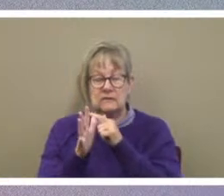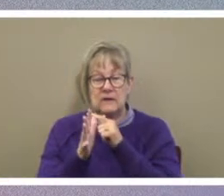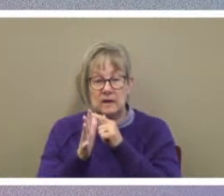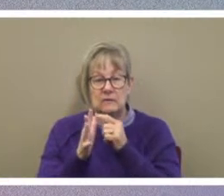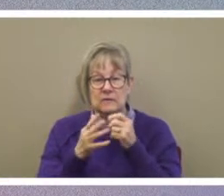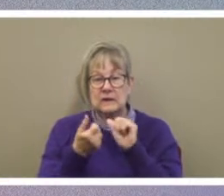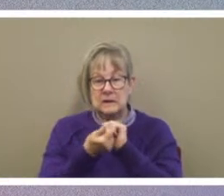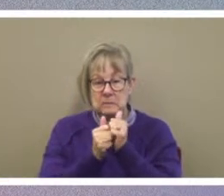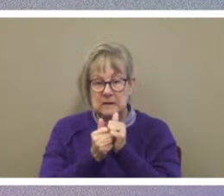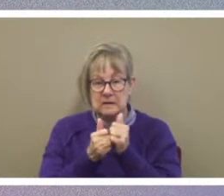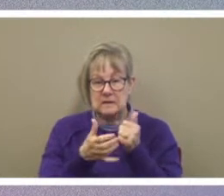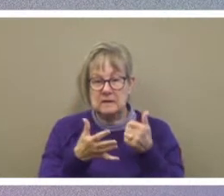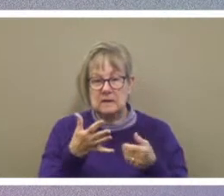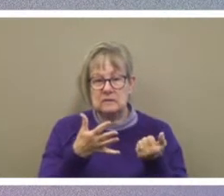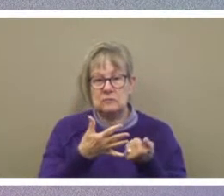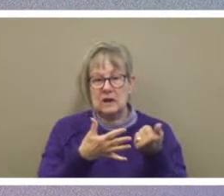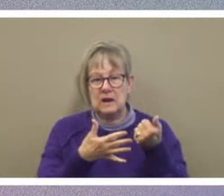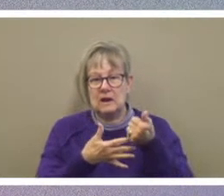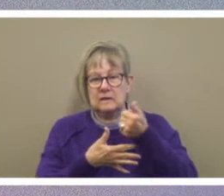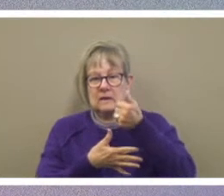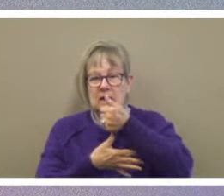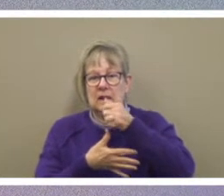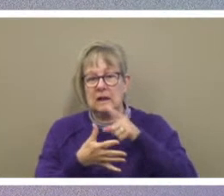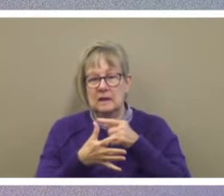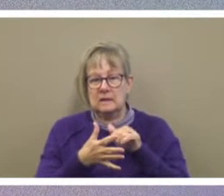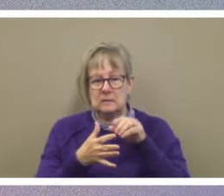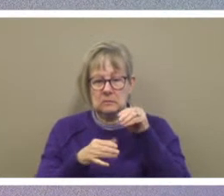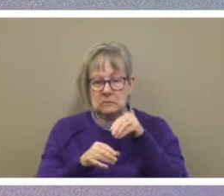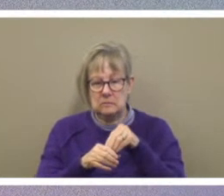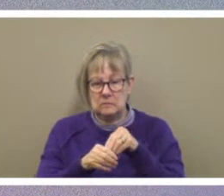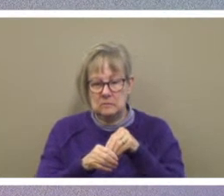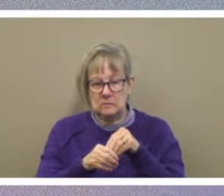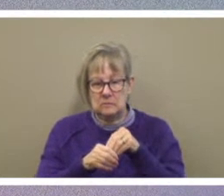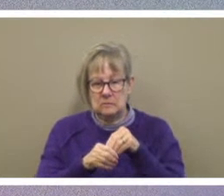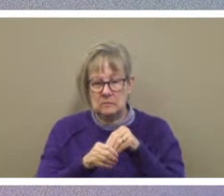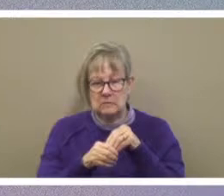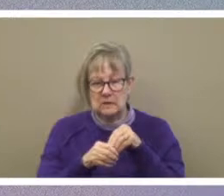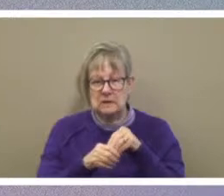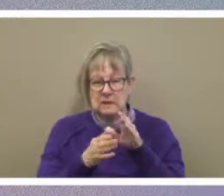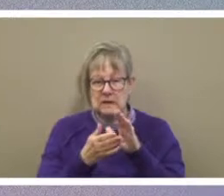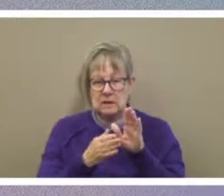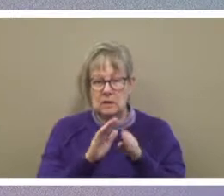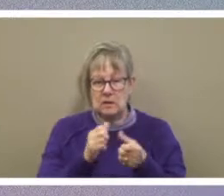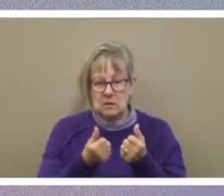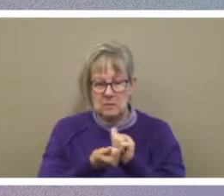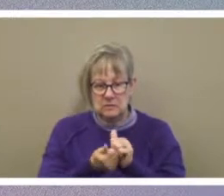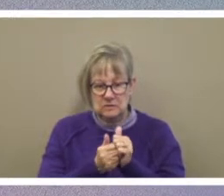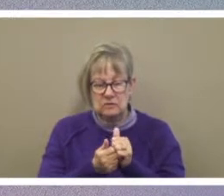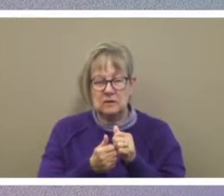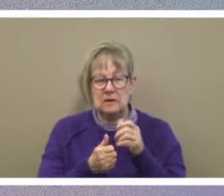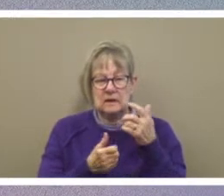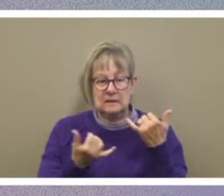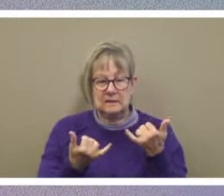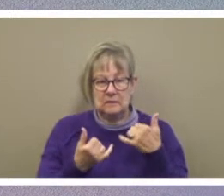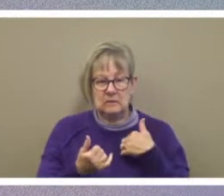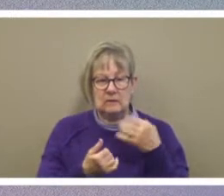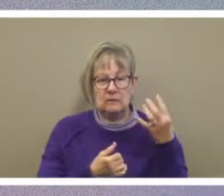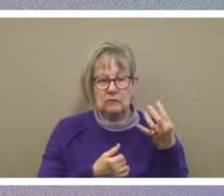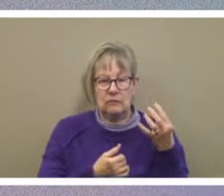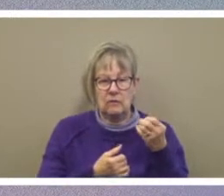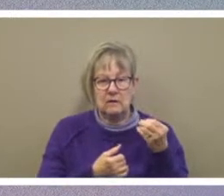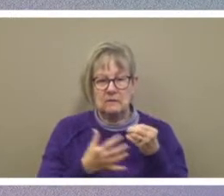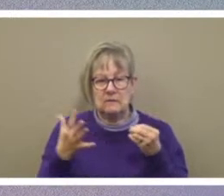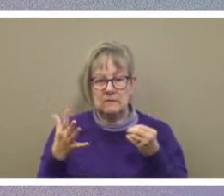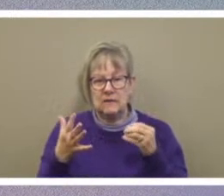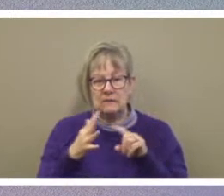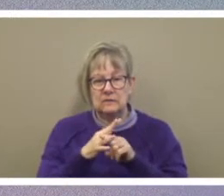and then received prizes based on their placement in the pitch competition. Today we have four of the five startup founders here